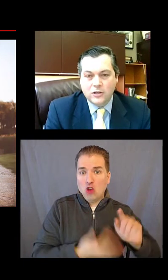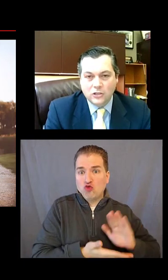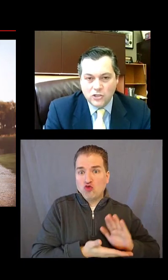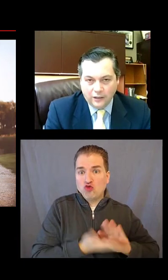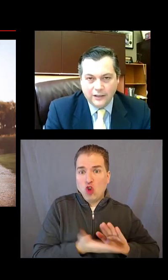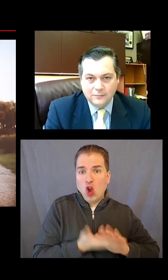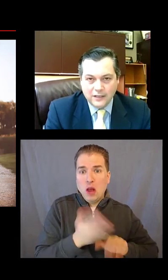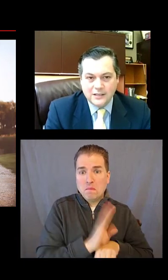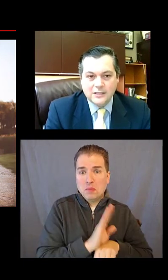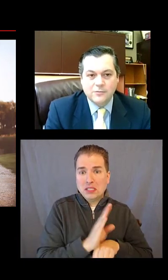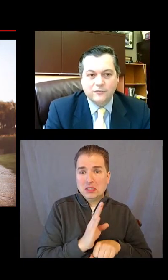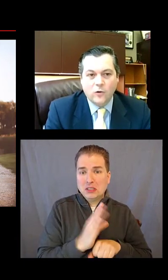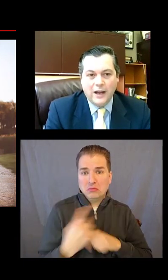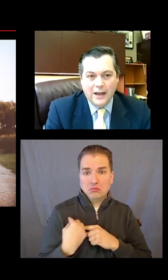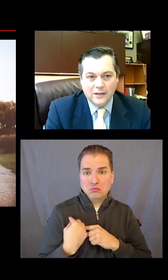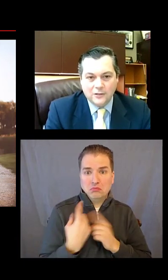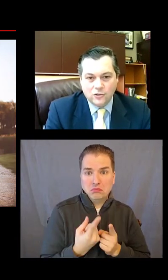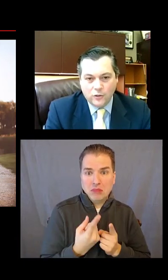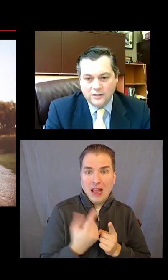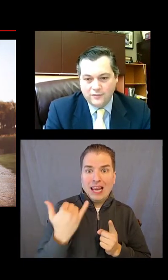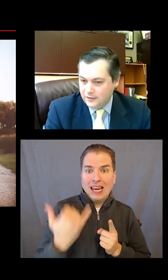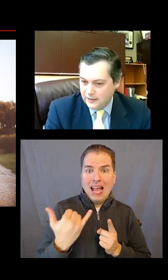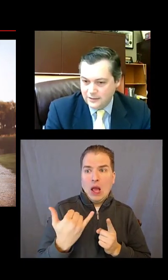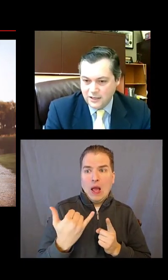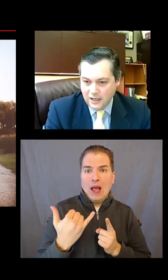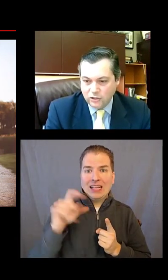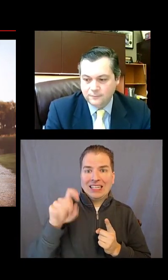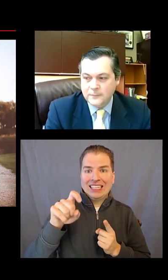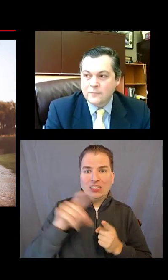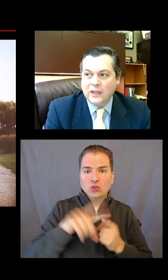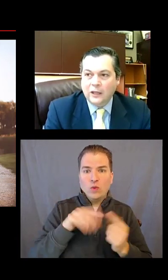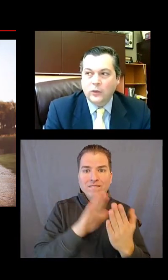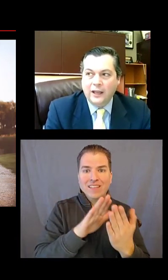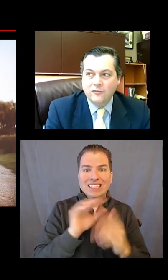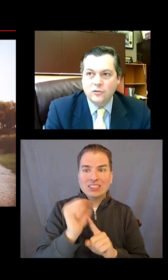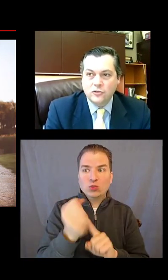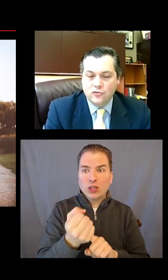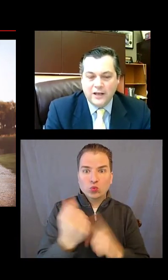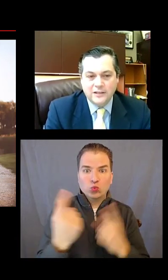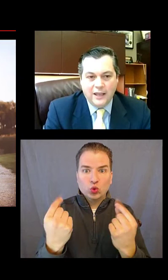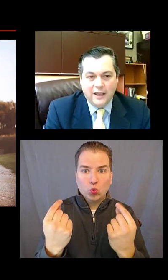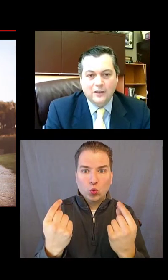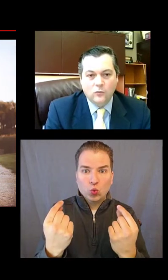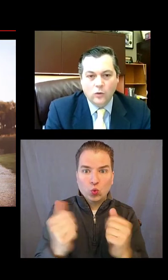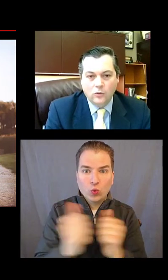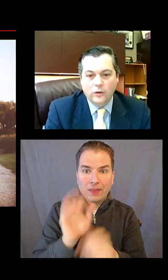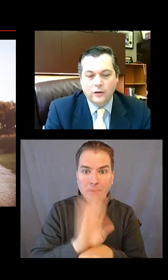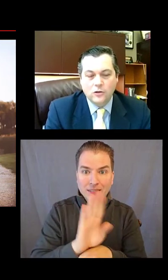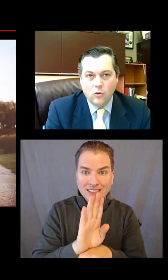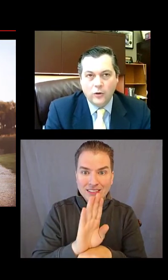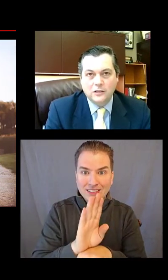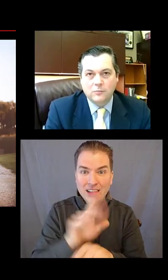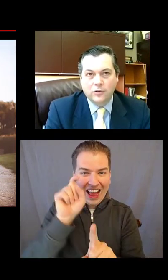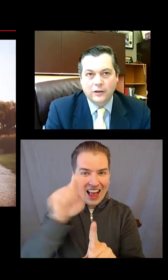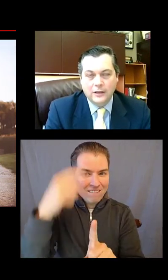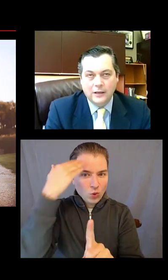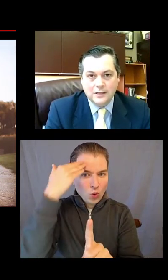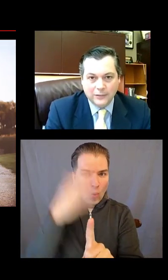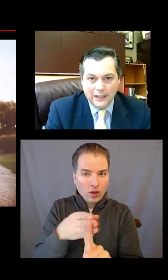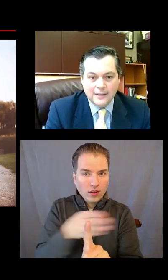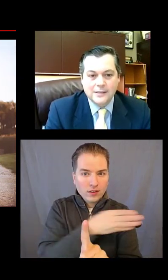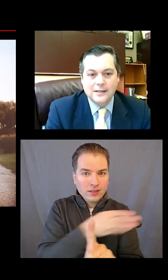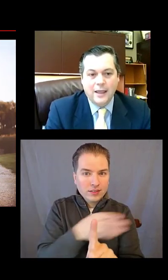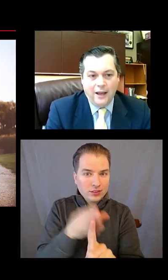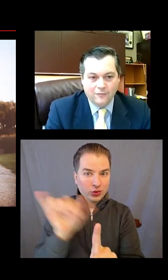been conducting business before having this choice of entity discussion. And we have to address that and what we're going to put